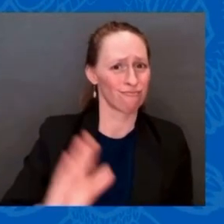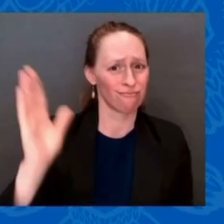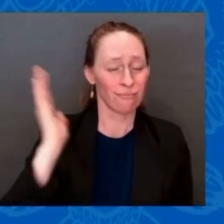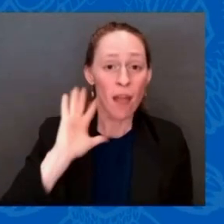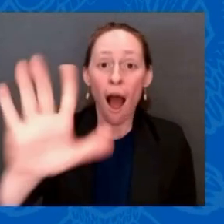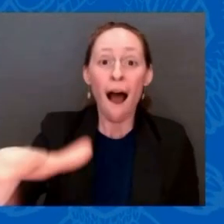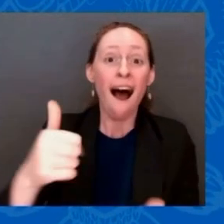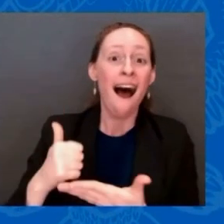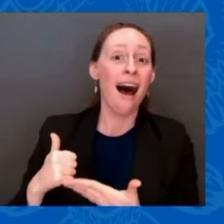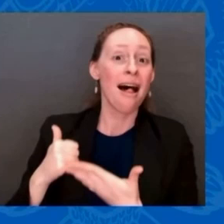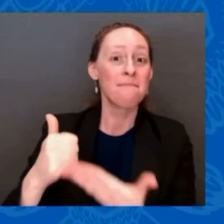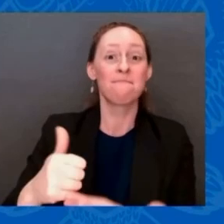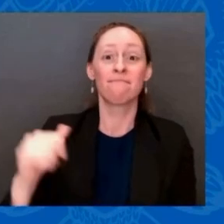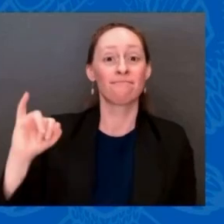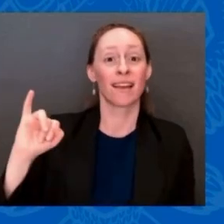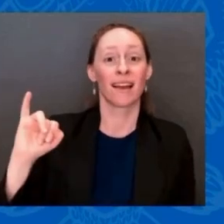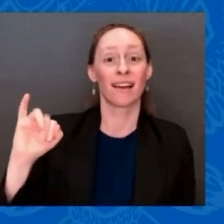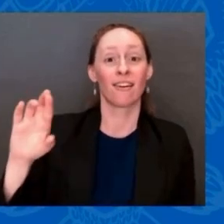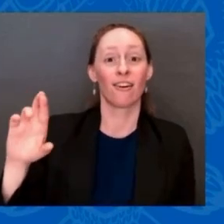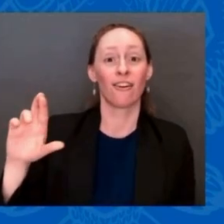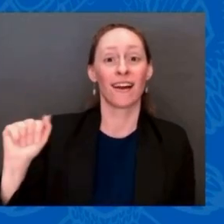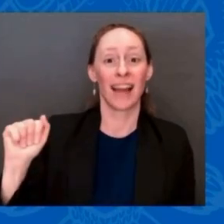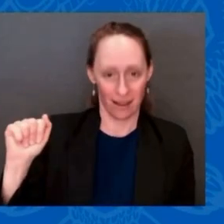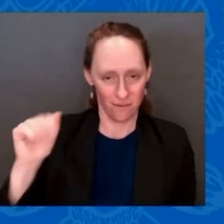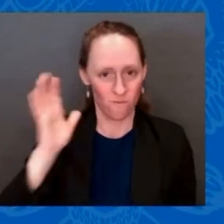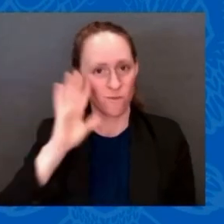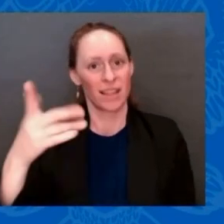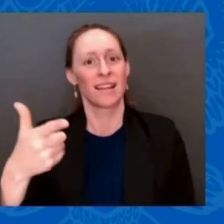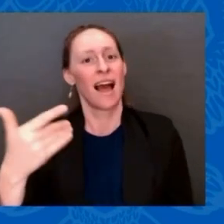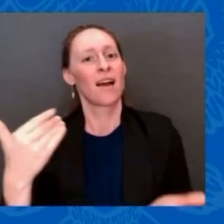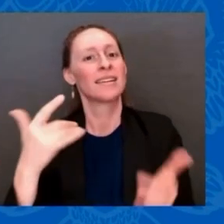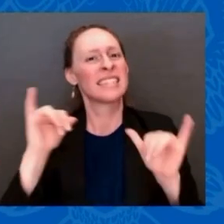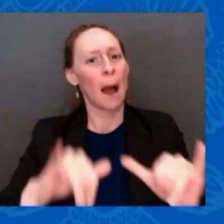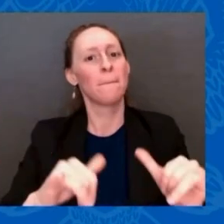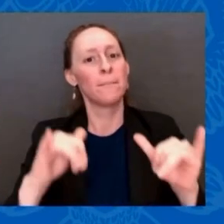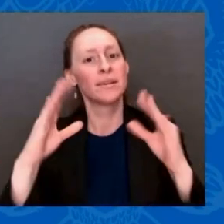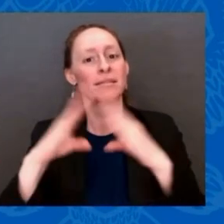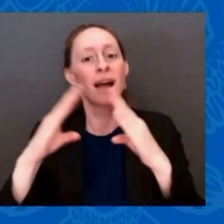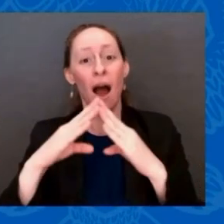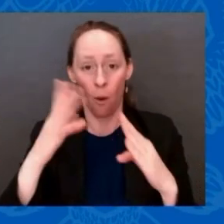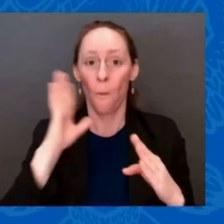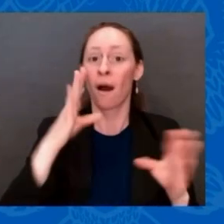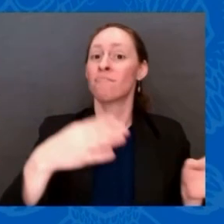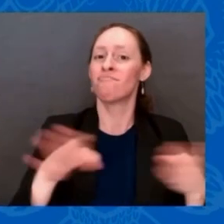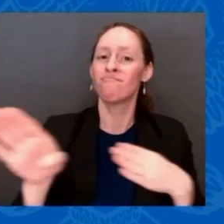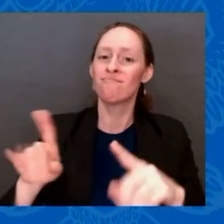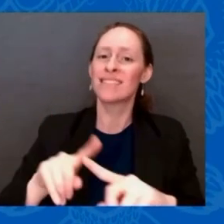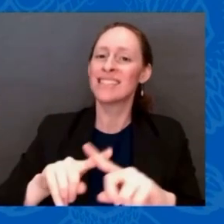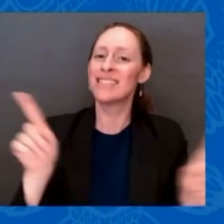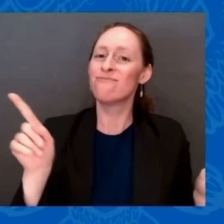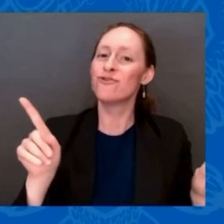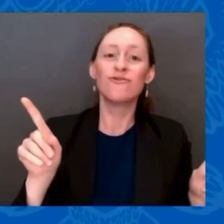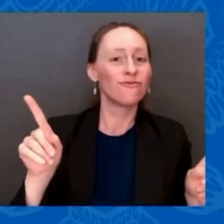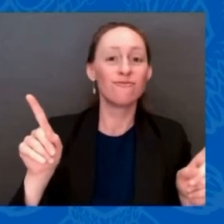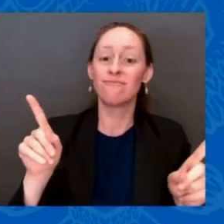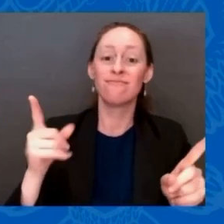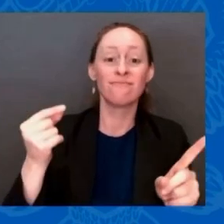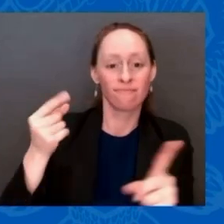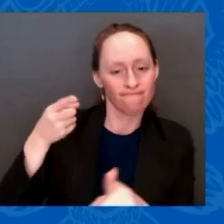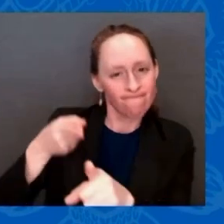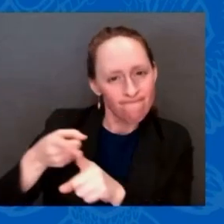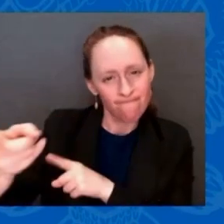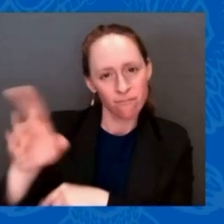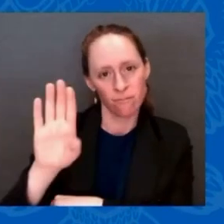built, building iron air batteries, which are going to help store energy. And these batteries are going to help store